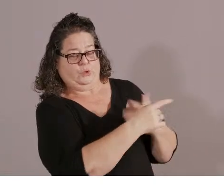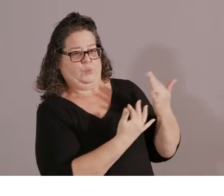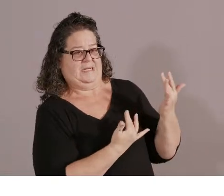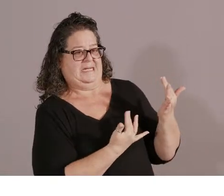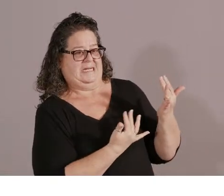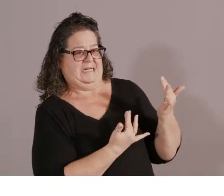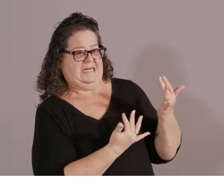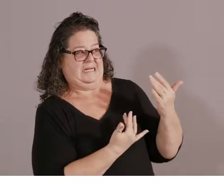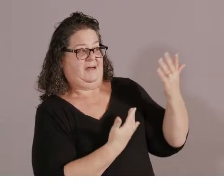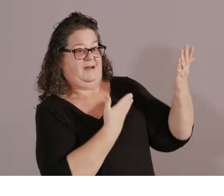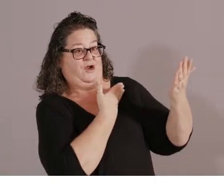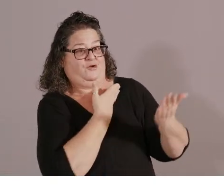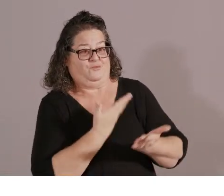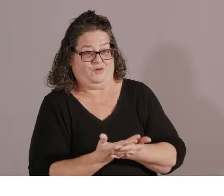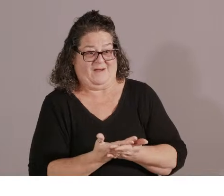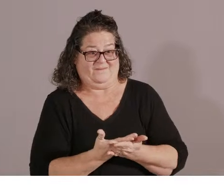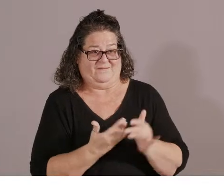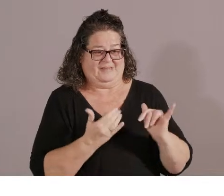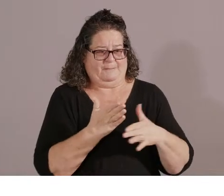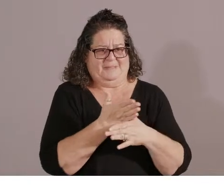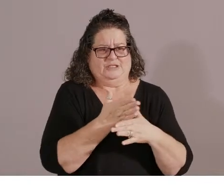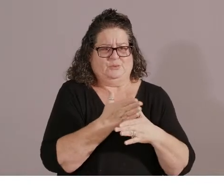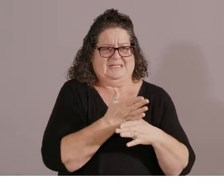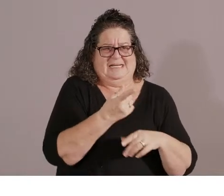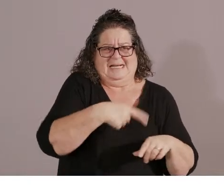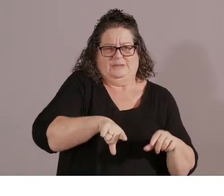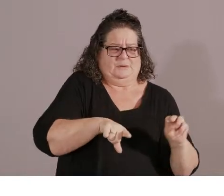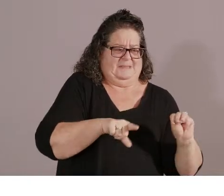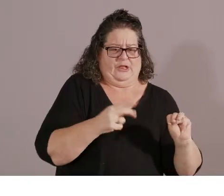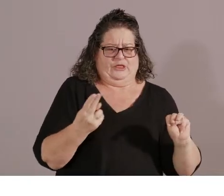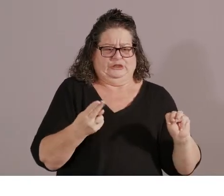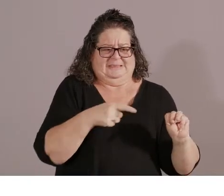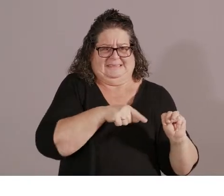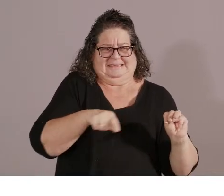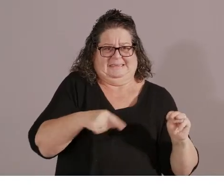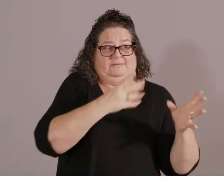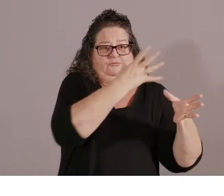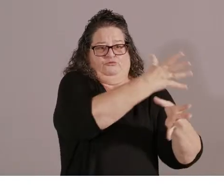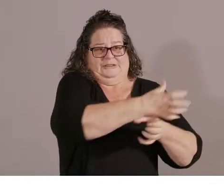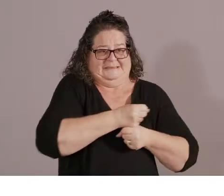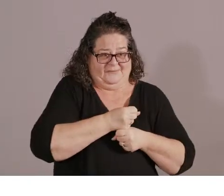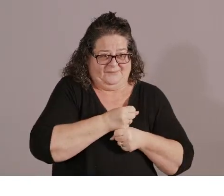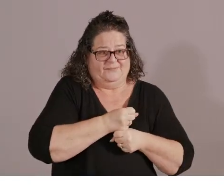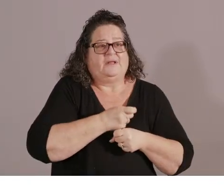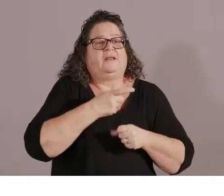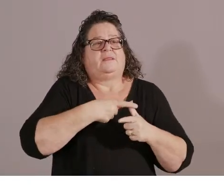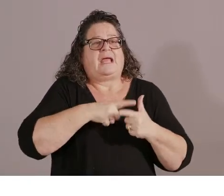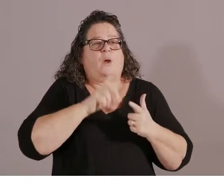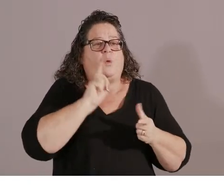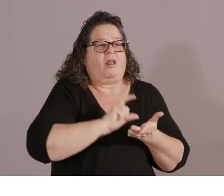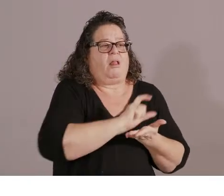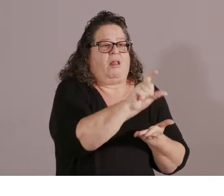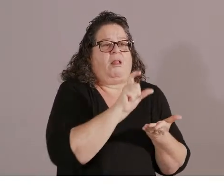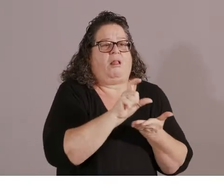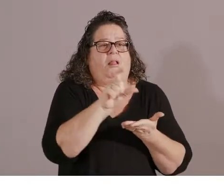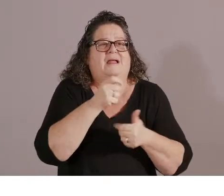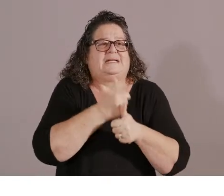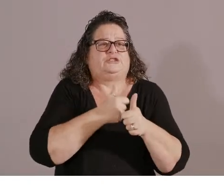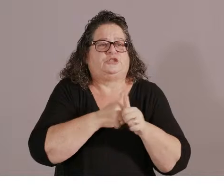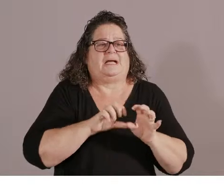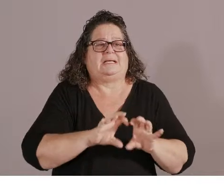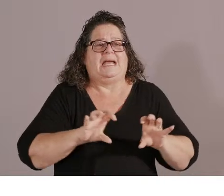between Monday through Thursday of next week. But you can see where those doses are going, including our CDC pharmacy